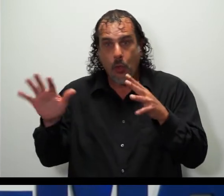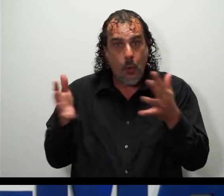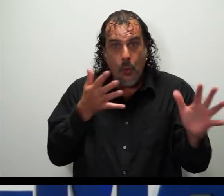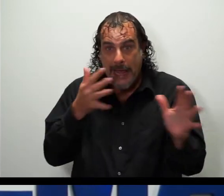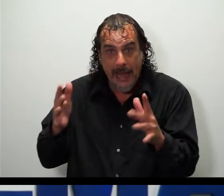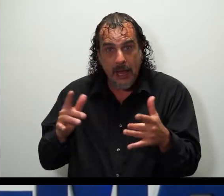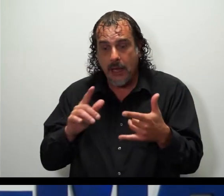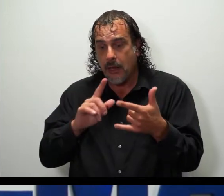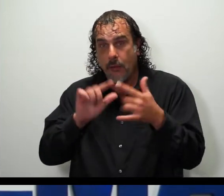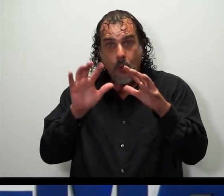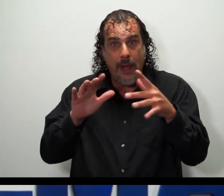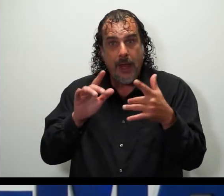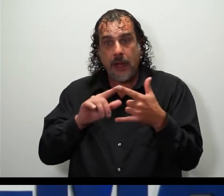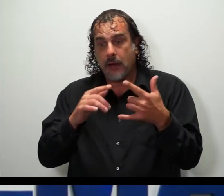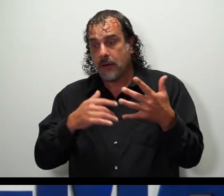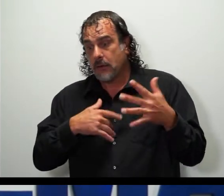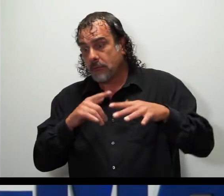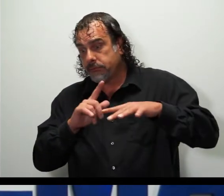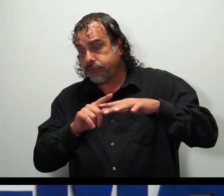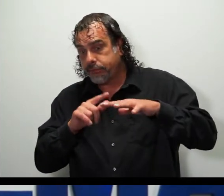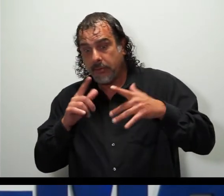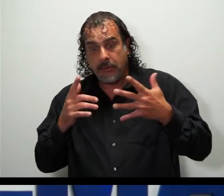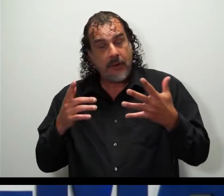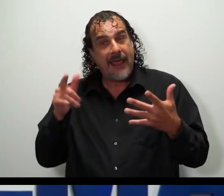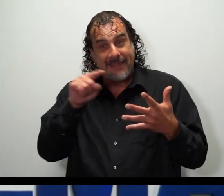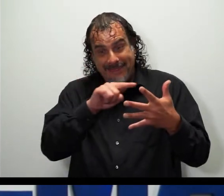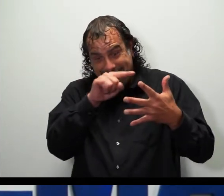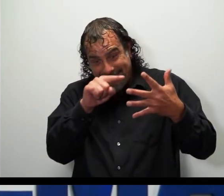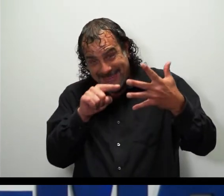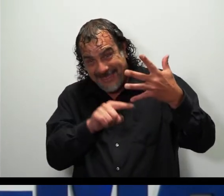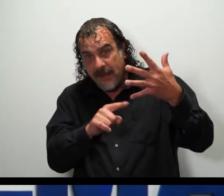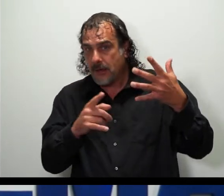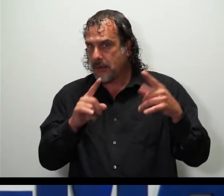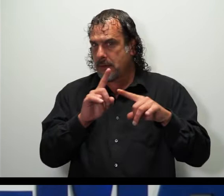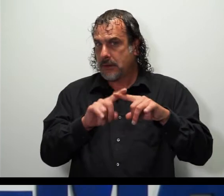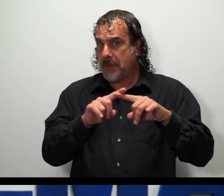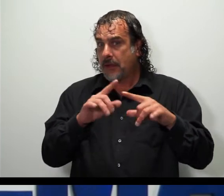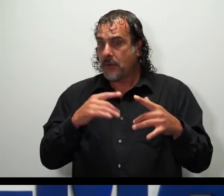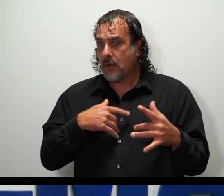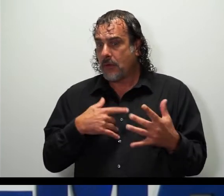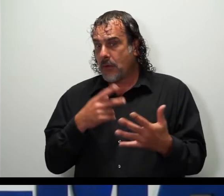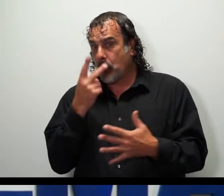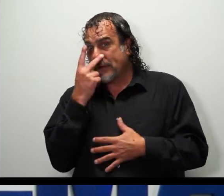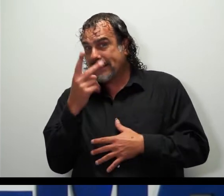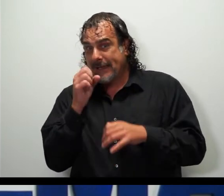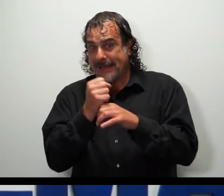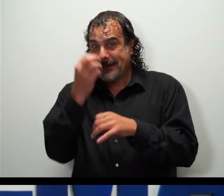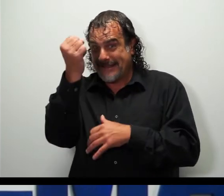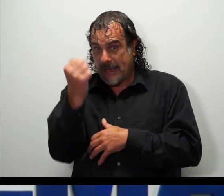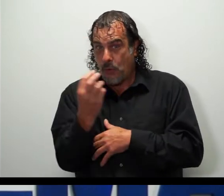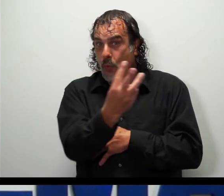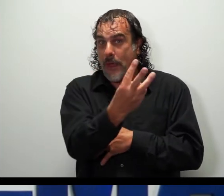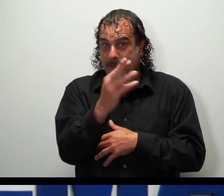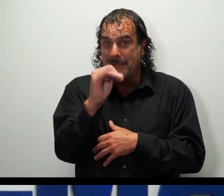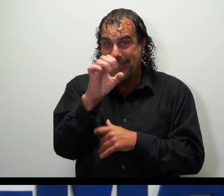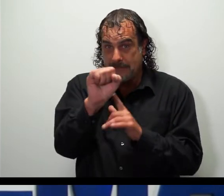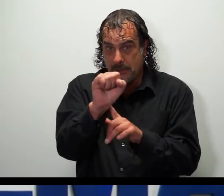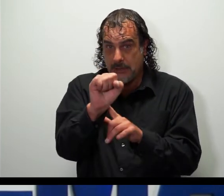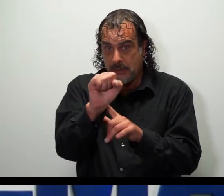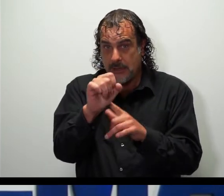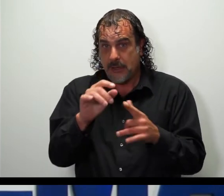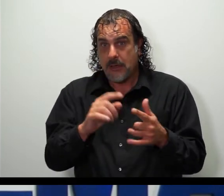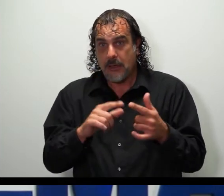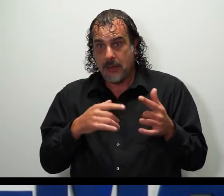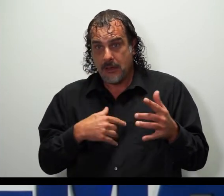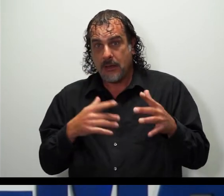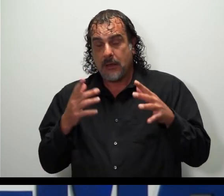is all going to have effects on the amount of rain and the amount of wind that we could be seeing in portions of southwest Mississippi. So what we need to do is we need to